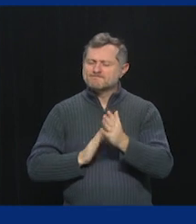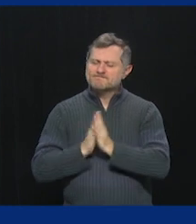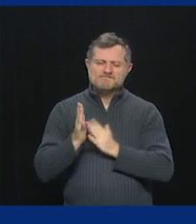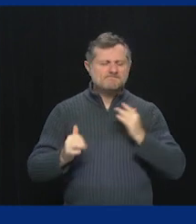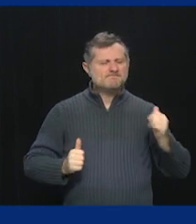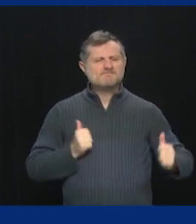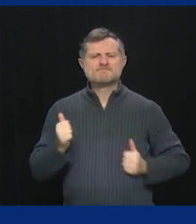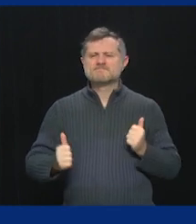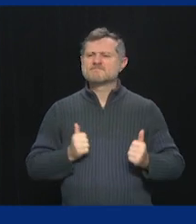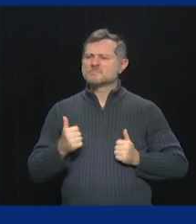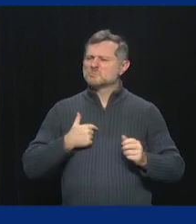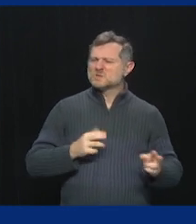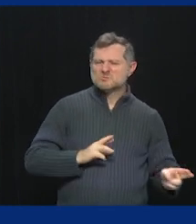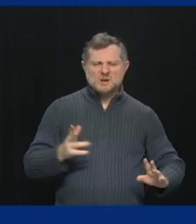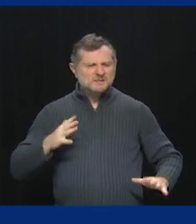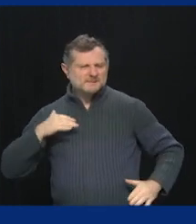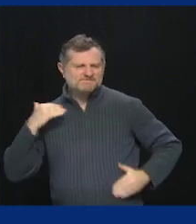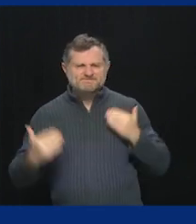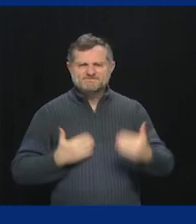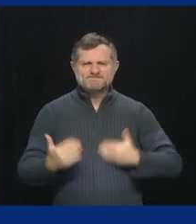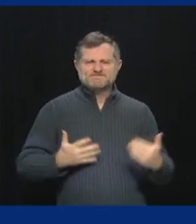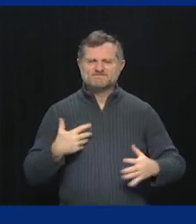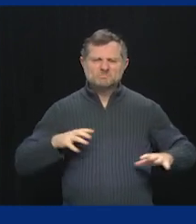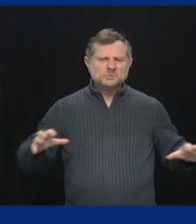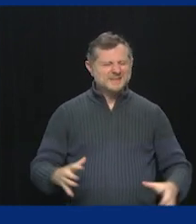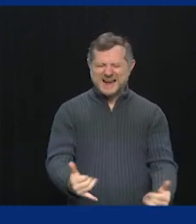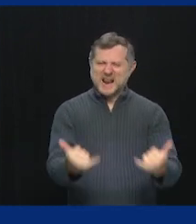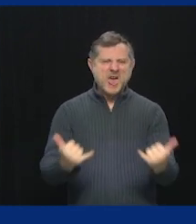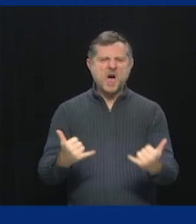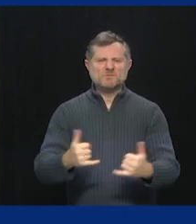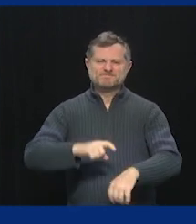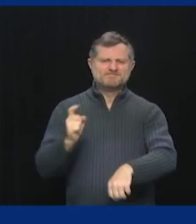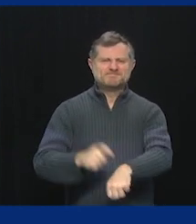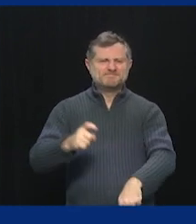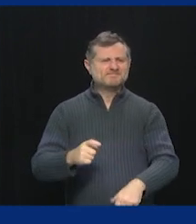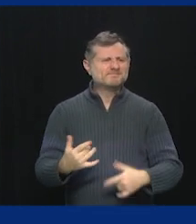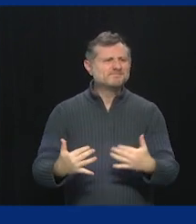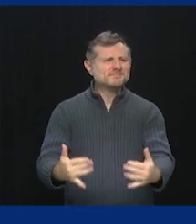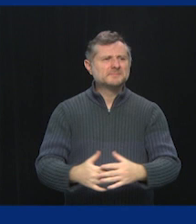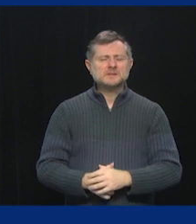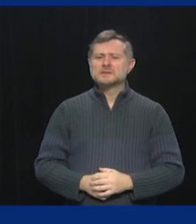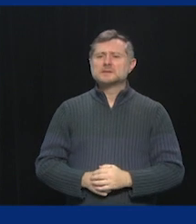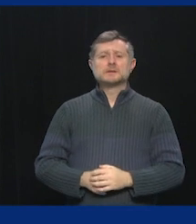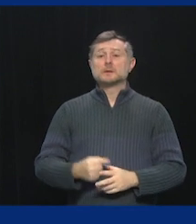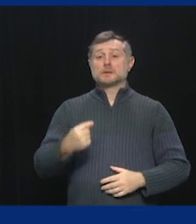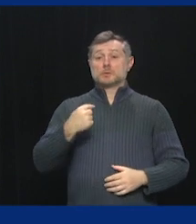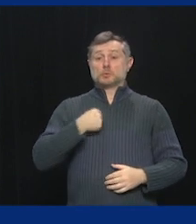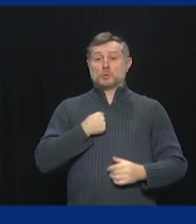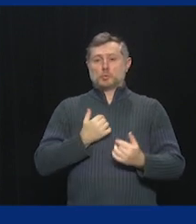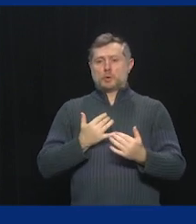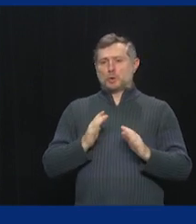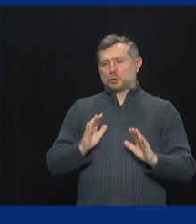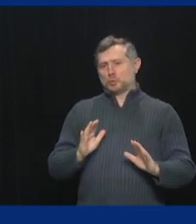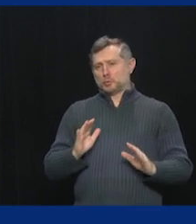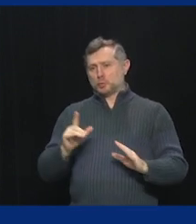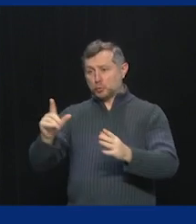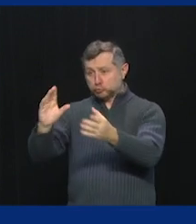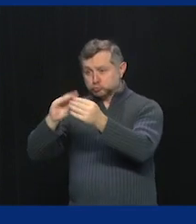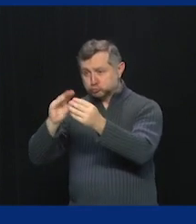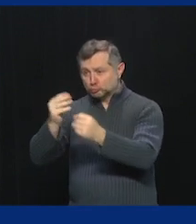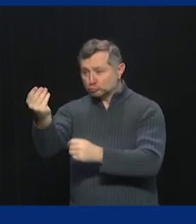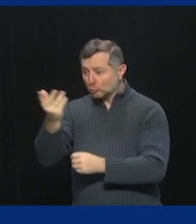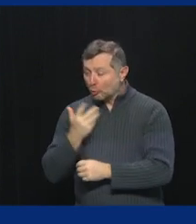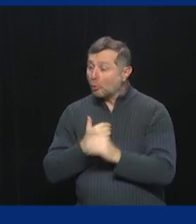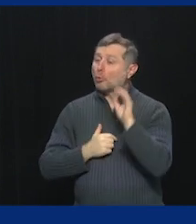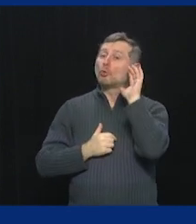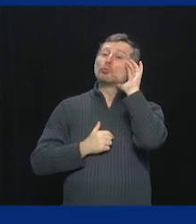to take dramatic action, because in my opinion, I'm not going to wait for someone to tell me that the climate